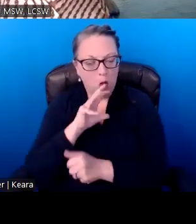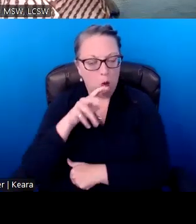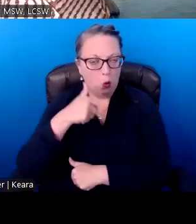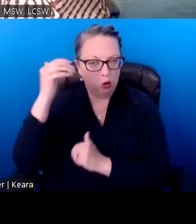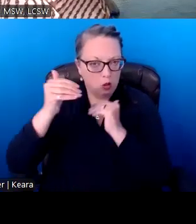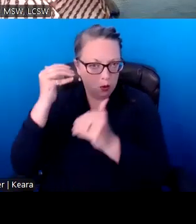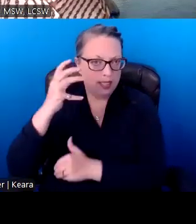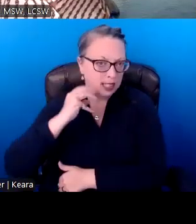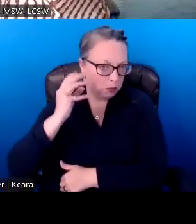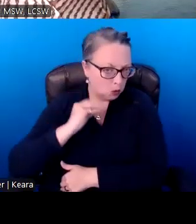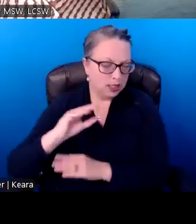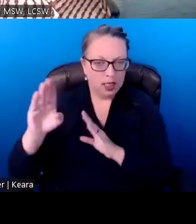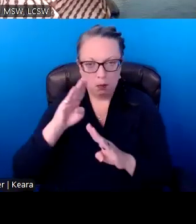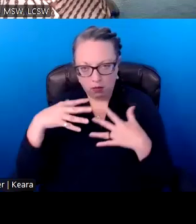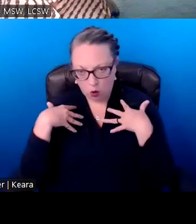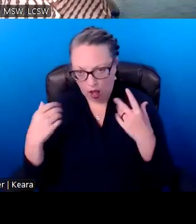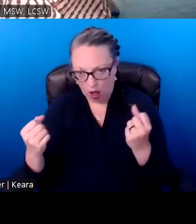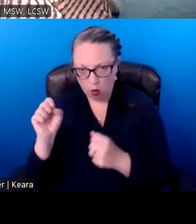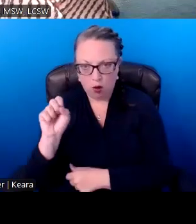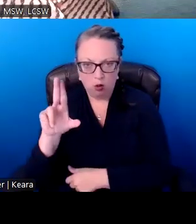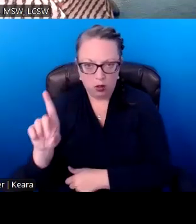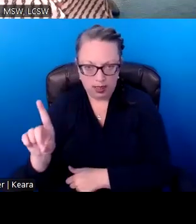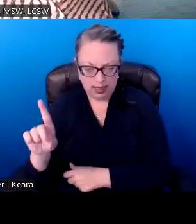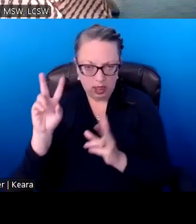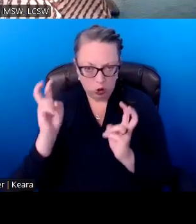use issues. One of them was